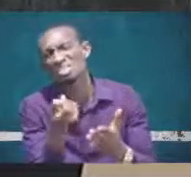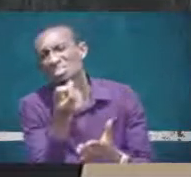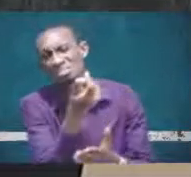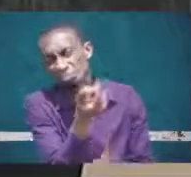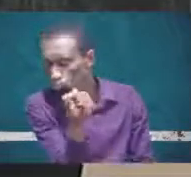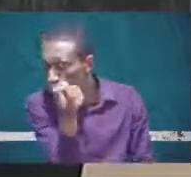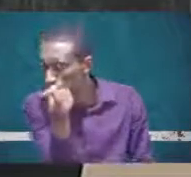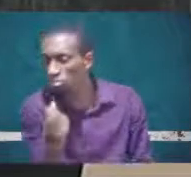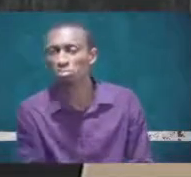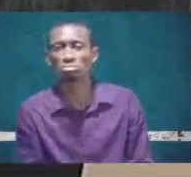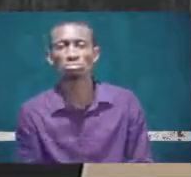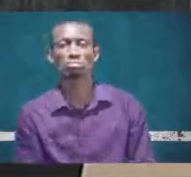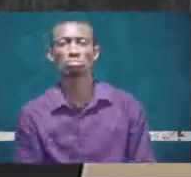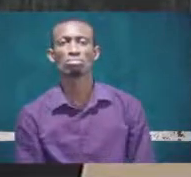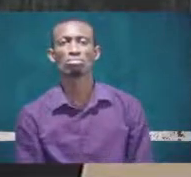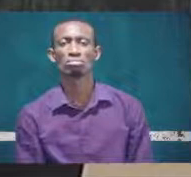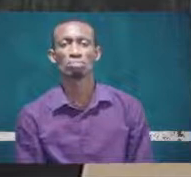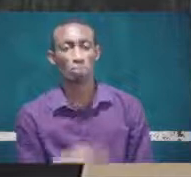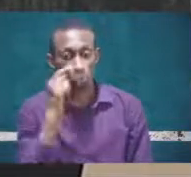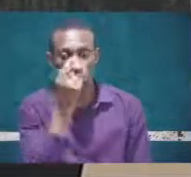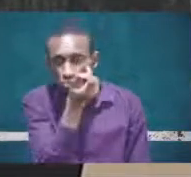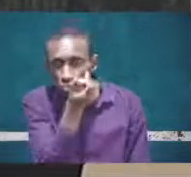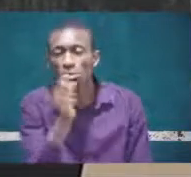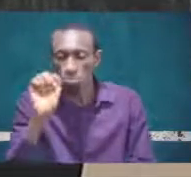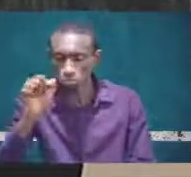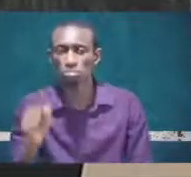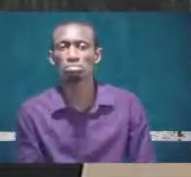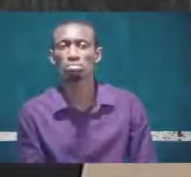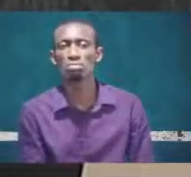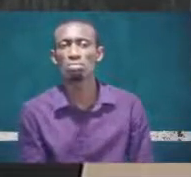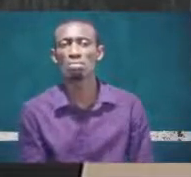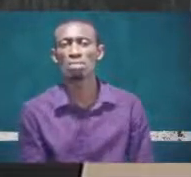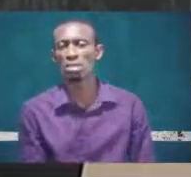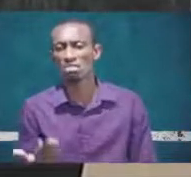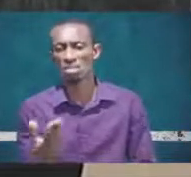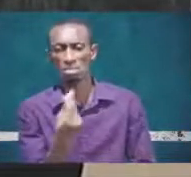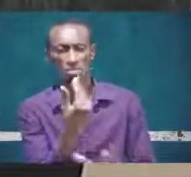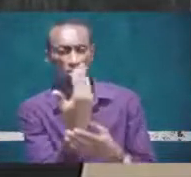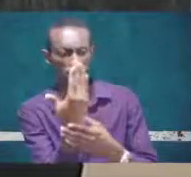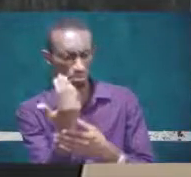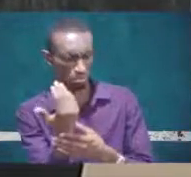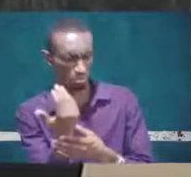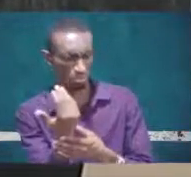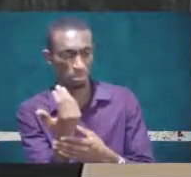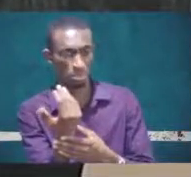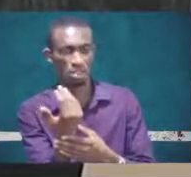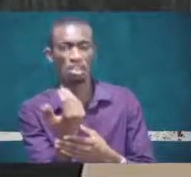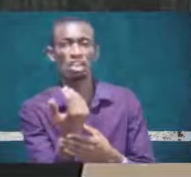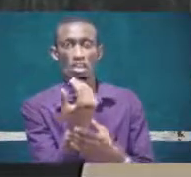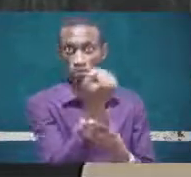Now, even a note is divided into smaller denominations. We have a note of 500, we have a note